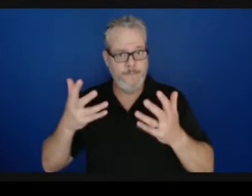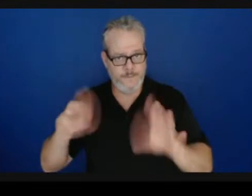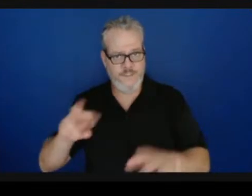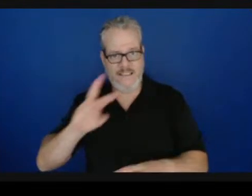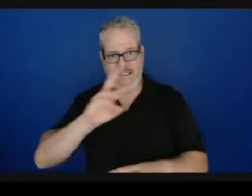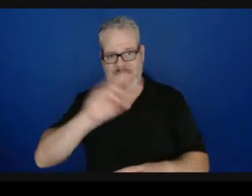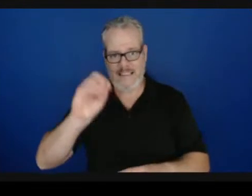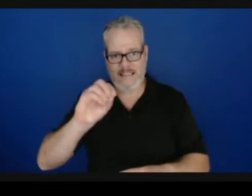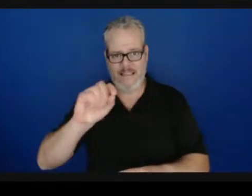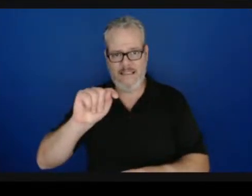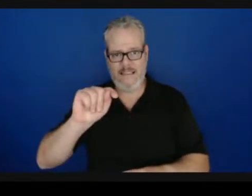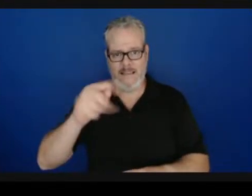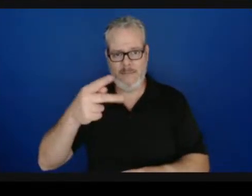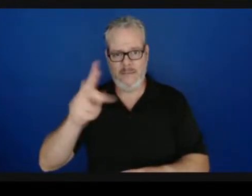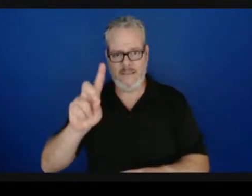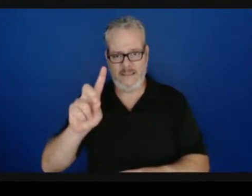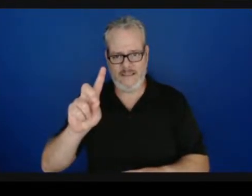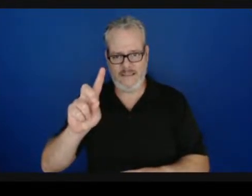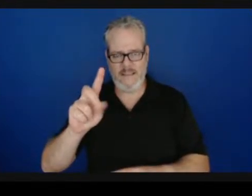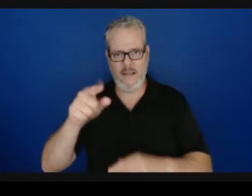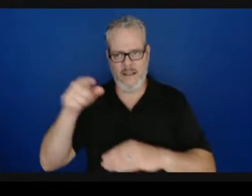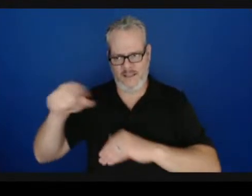summit, but